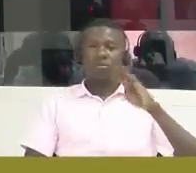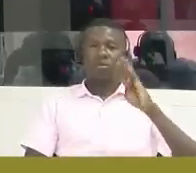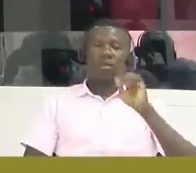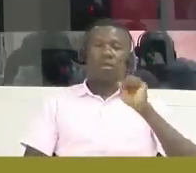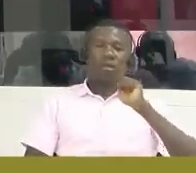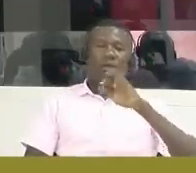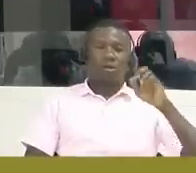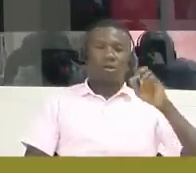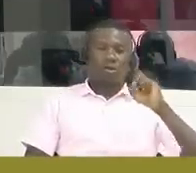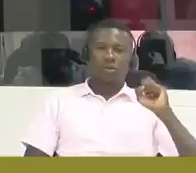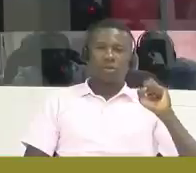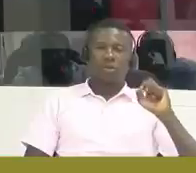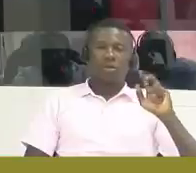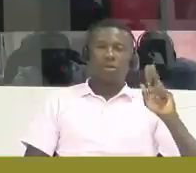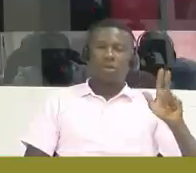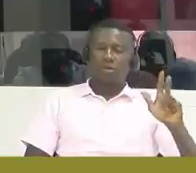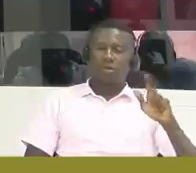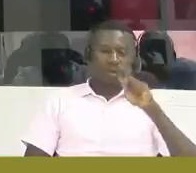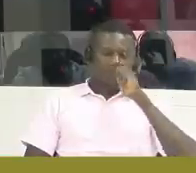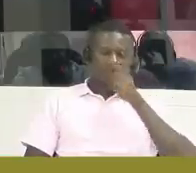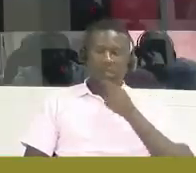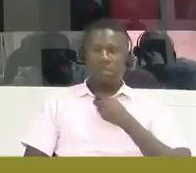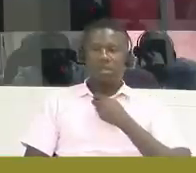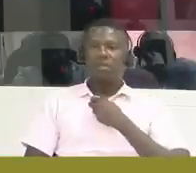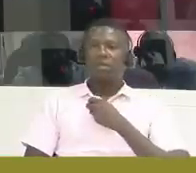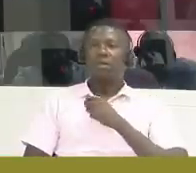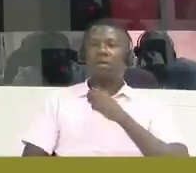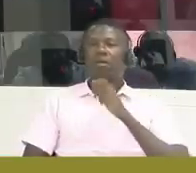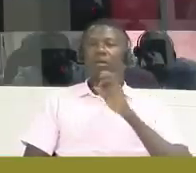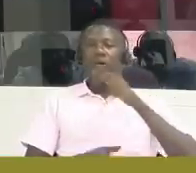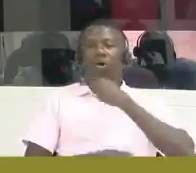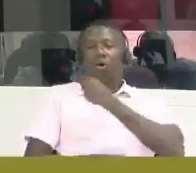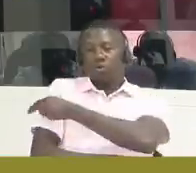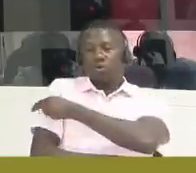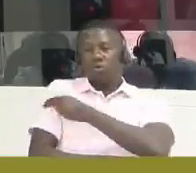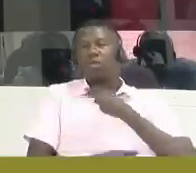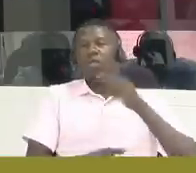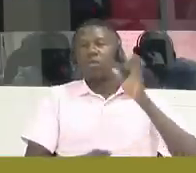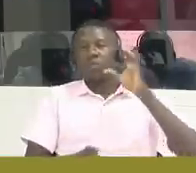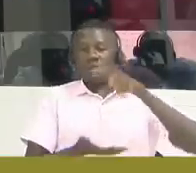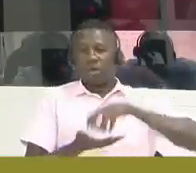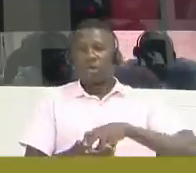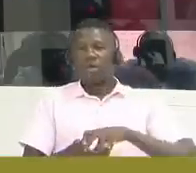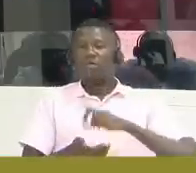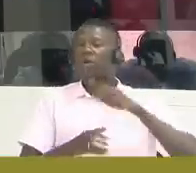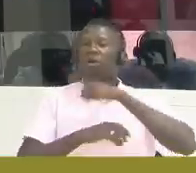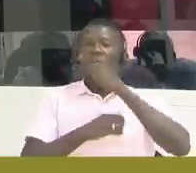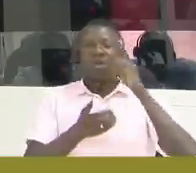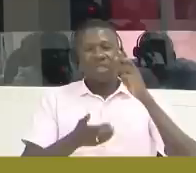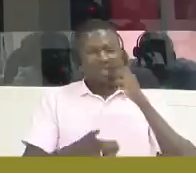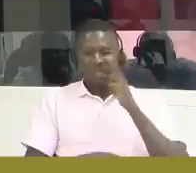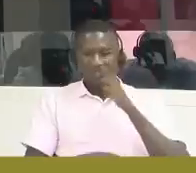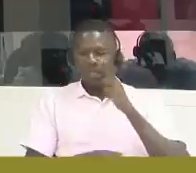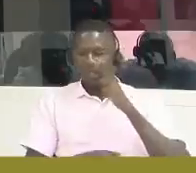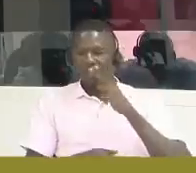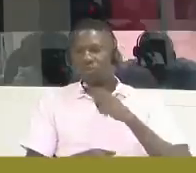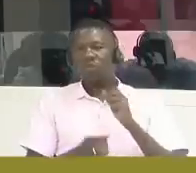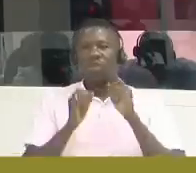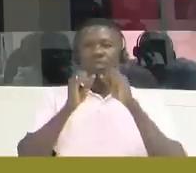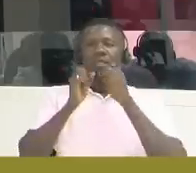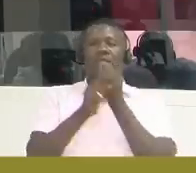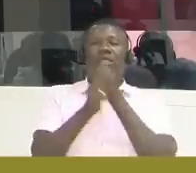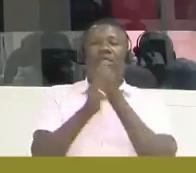in Banjul. After all efforts to save his life, Omar Barrow was shot within